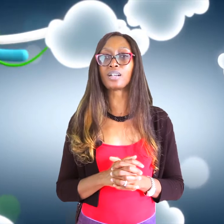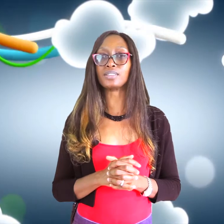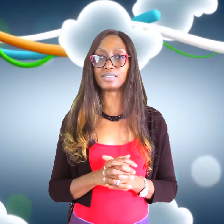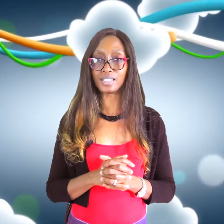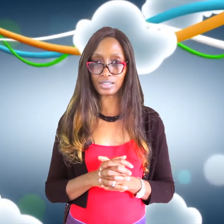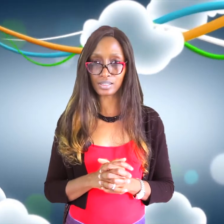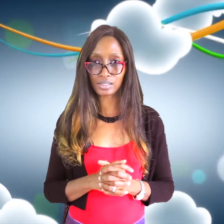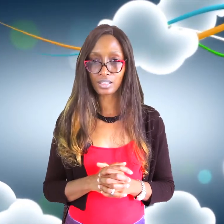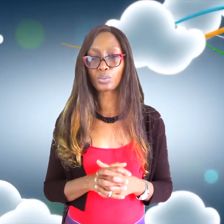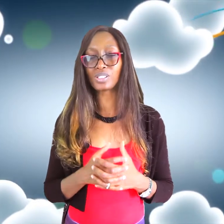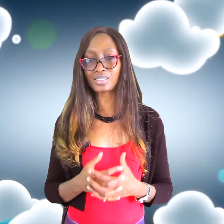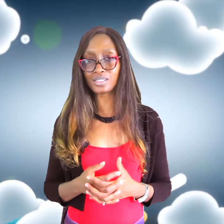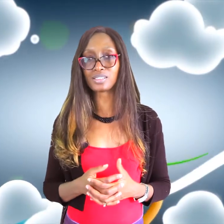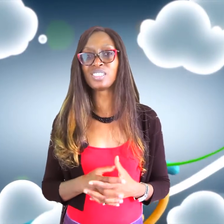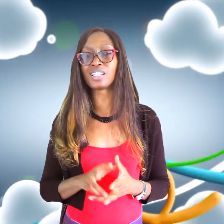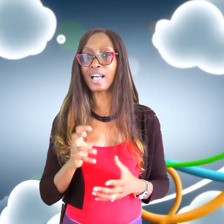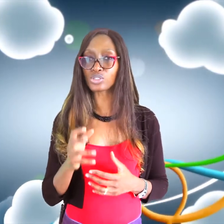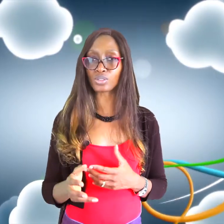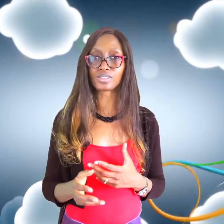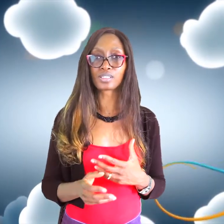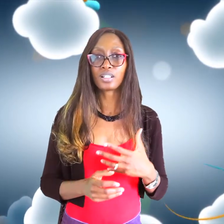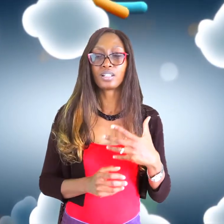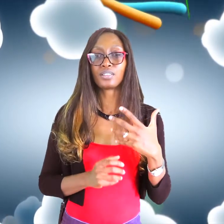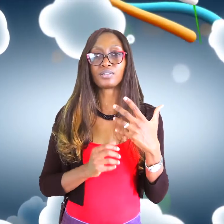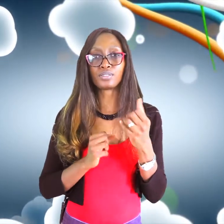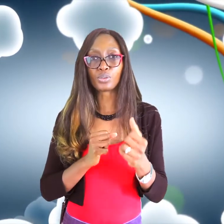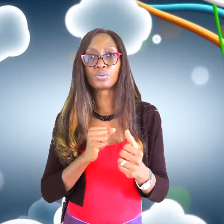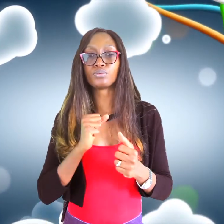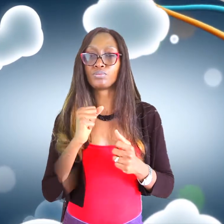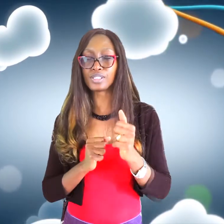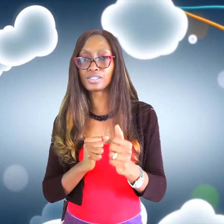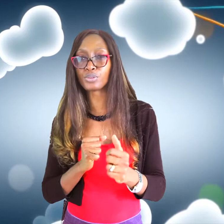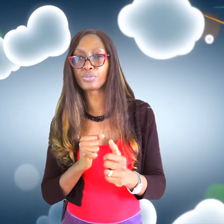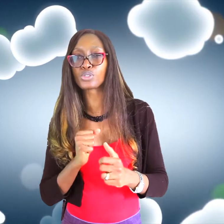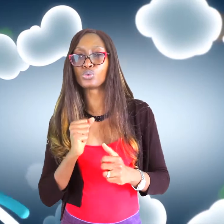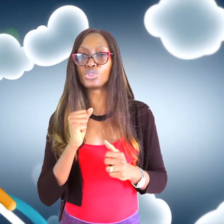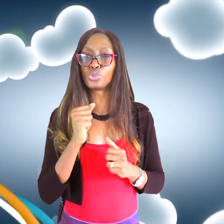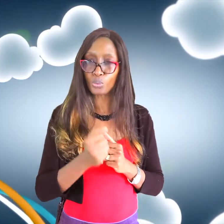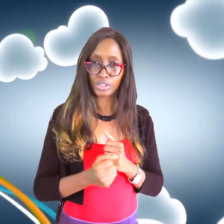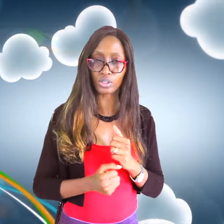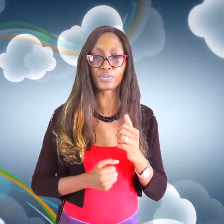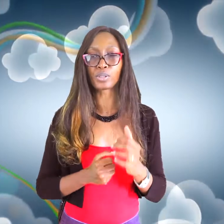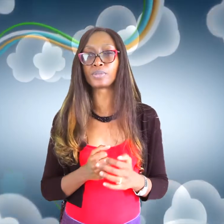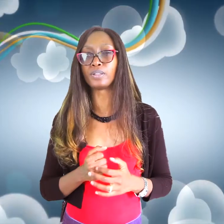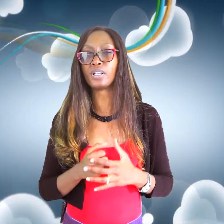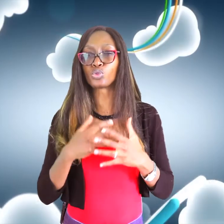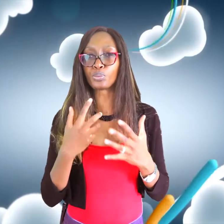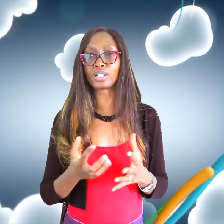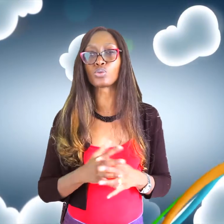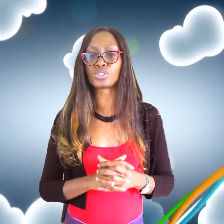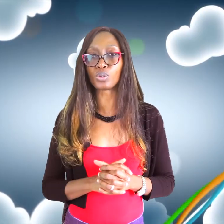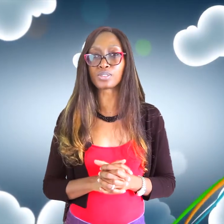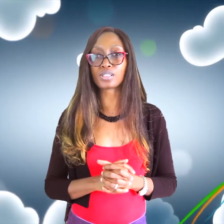with deeds. And what are deeds? Deeds are actions, you know. Deeds refer to the doing of something